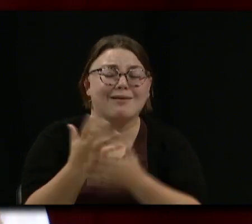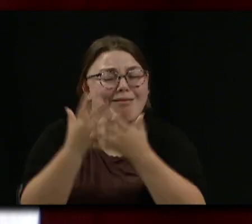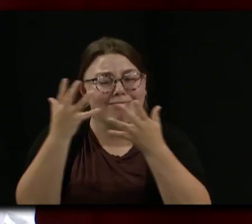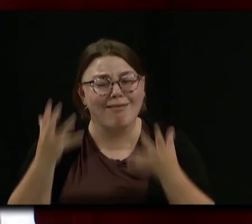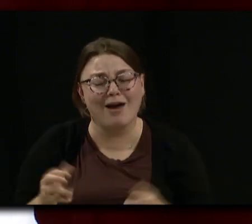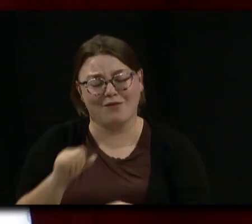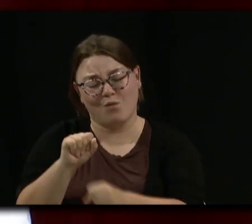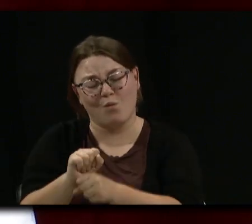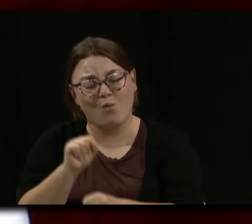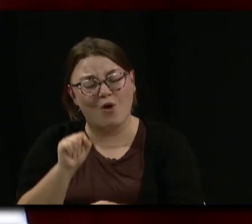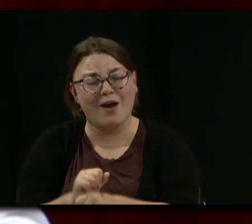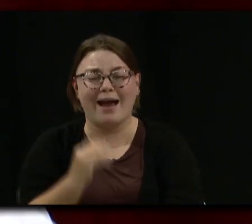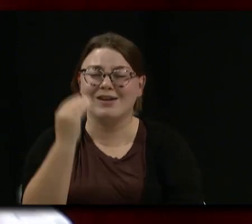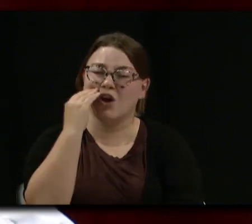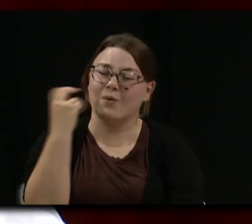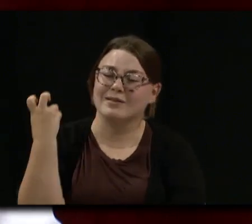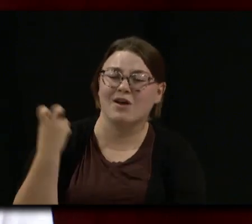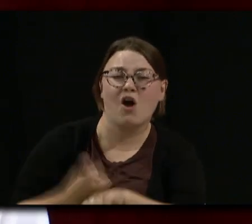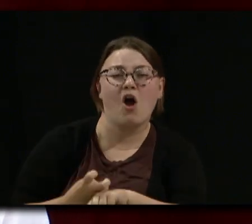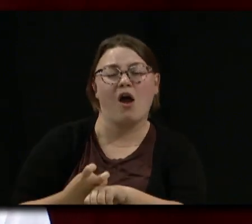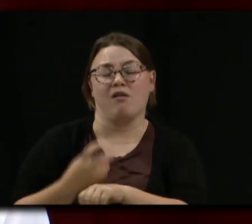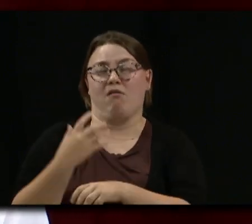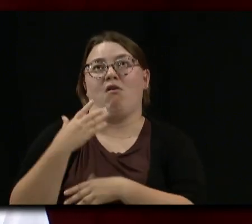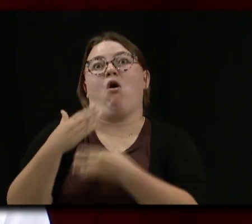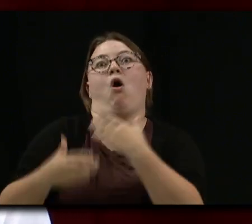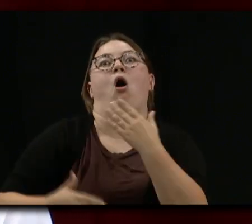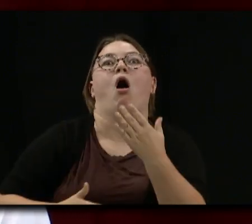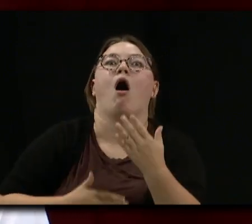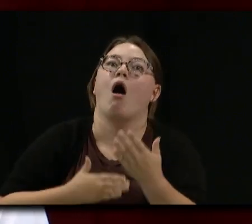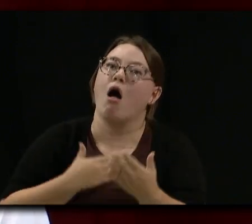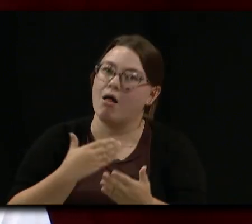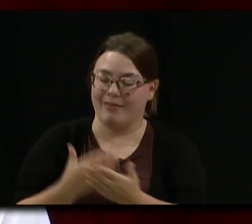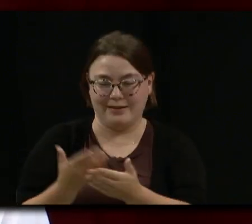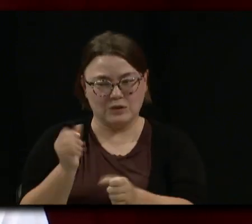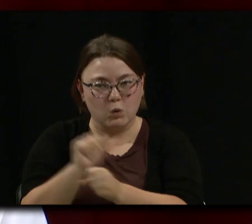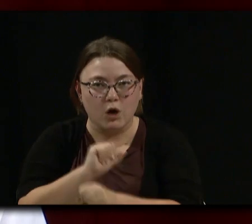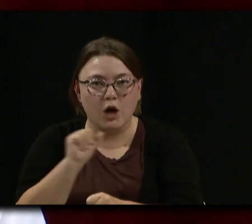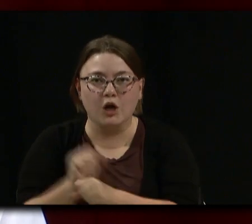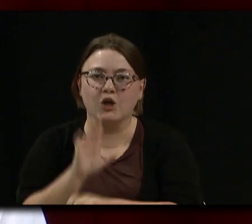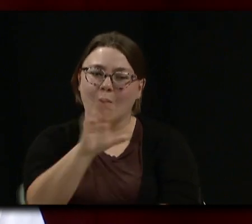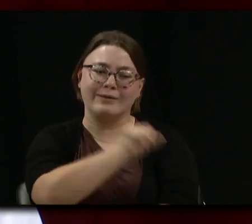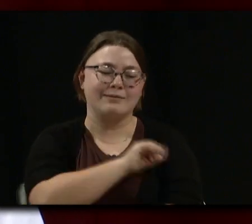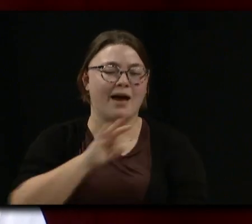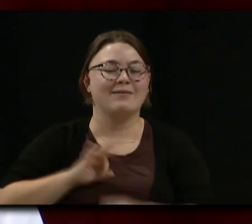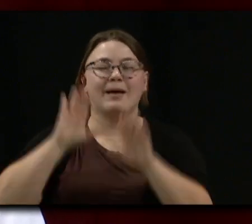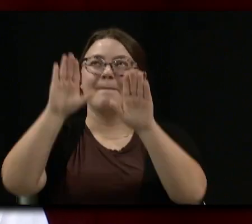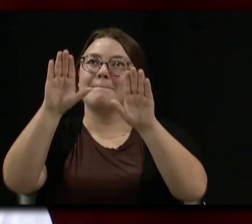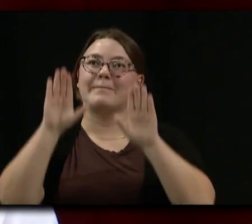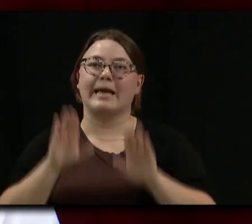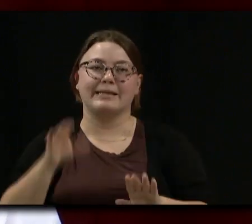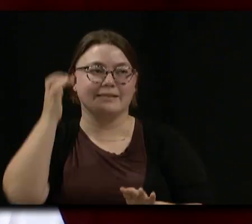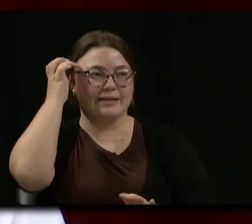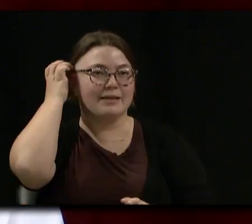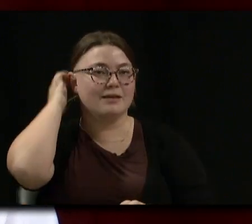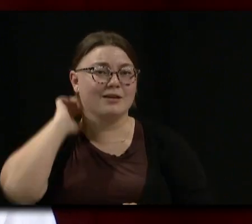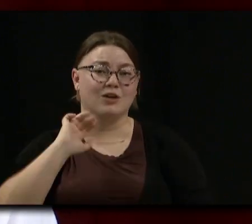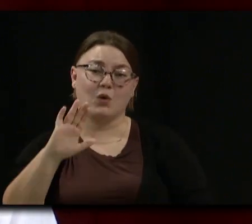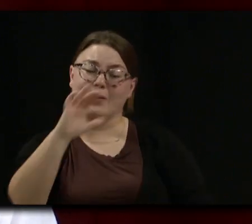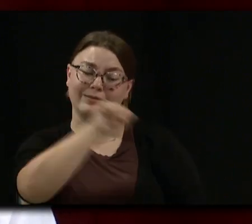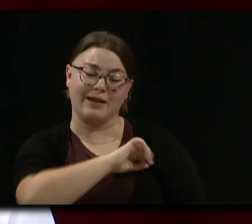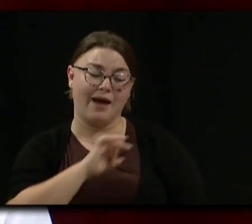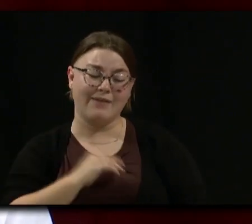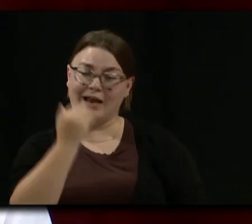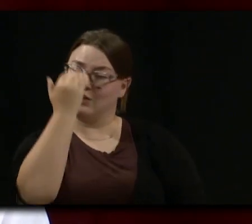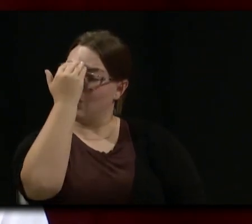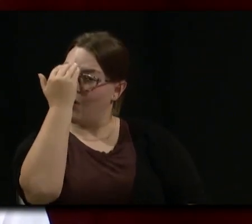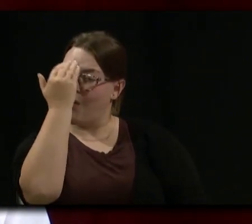hard to sort of manage all of the juggling that's going on. Your staff is amazing. Some of them I know, so I certainly appreciate the work